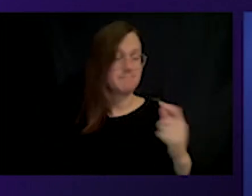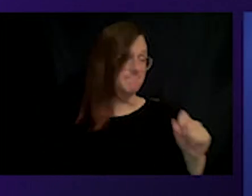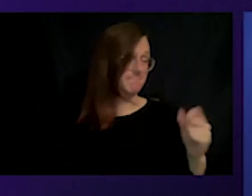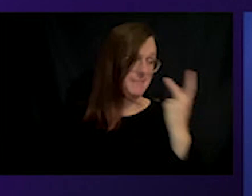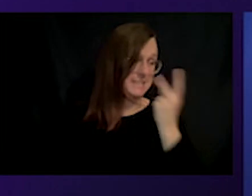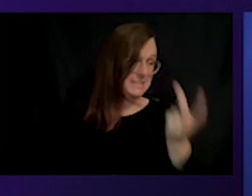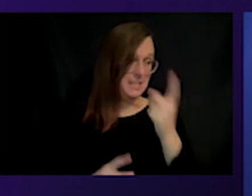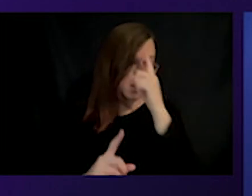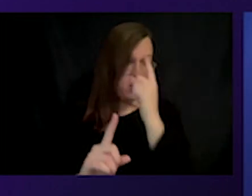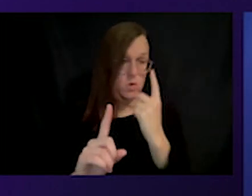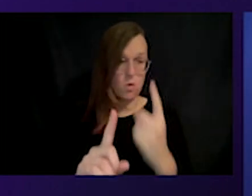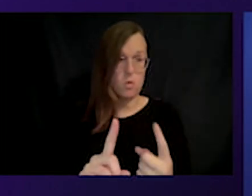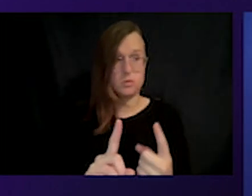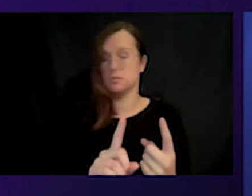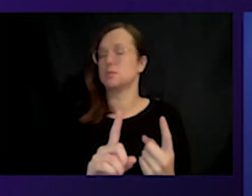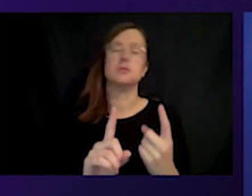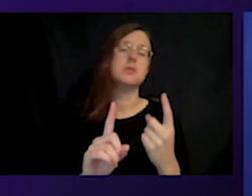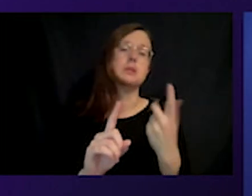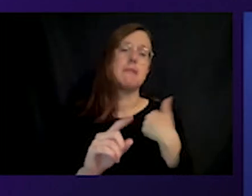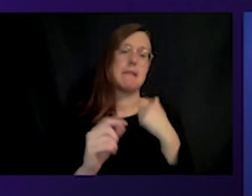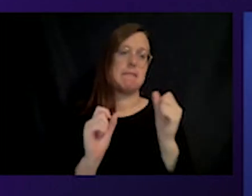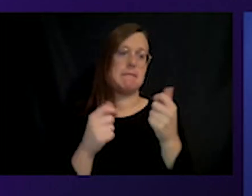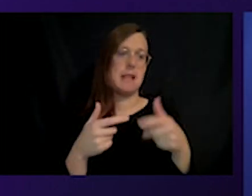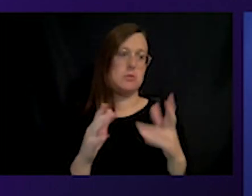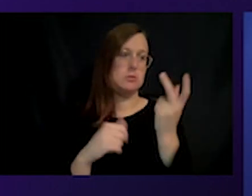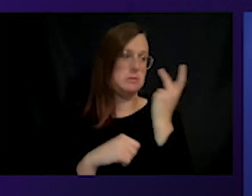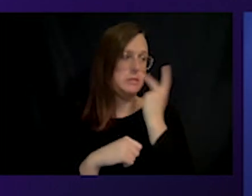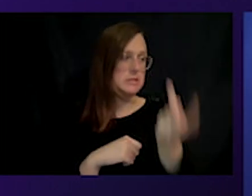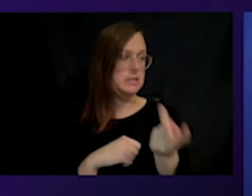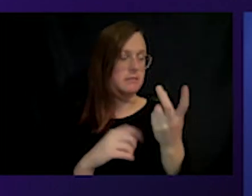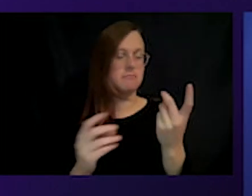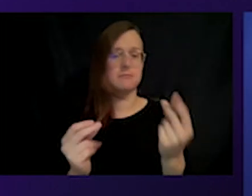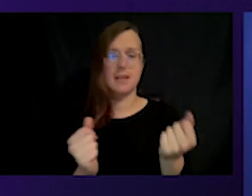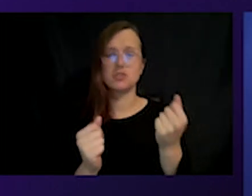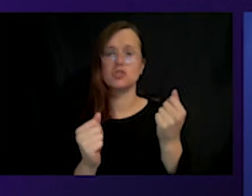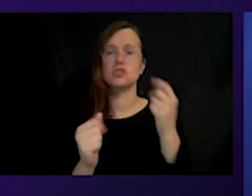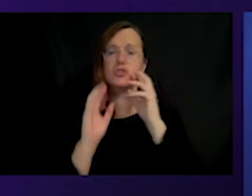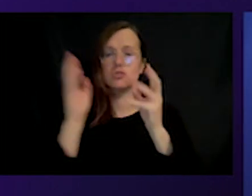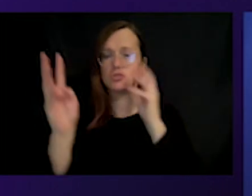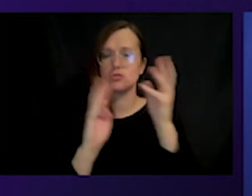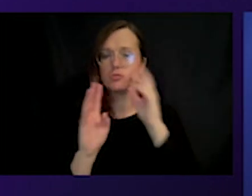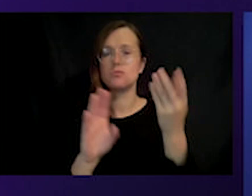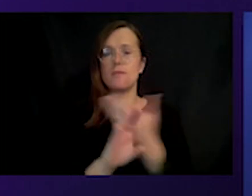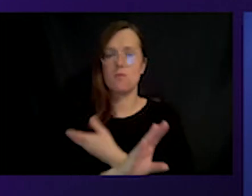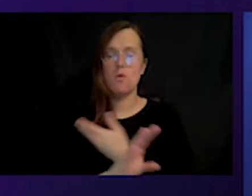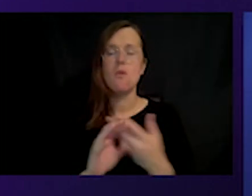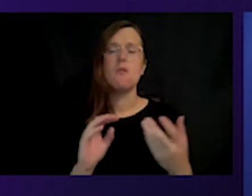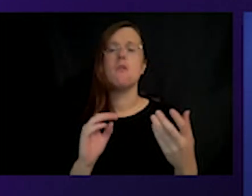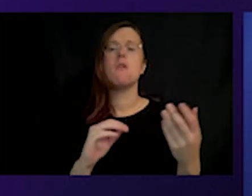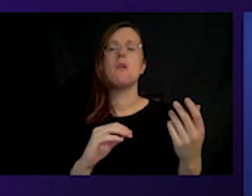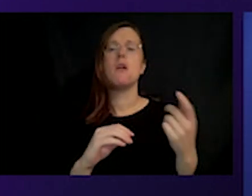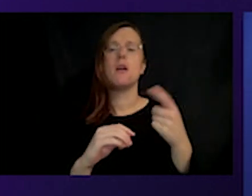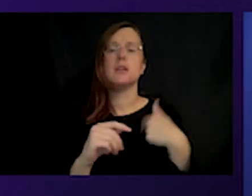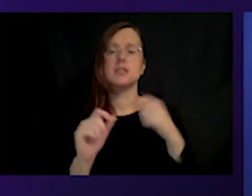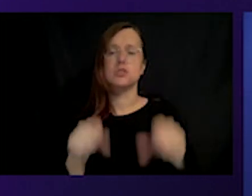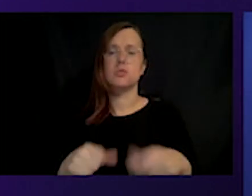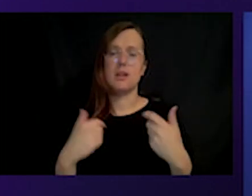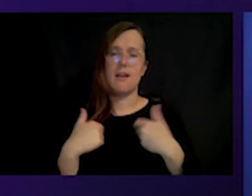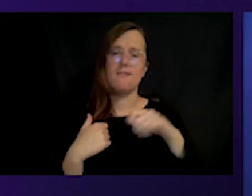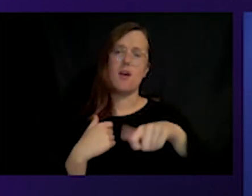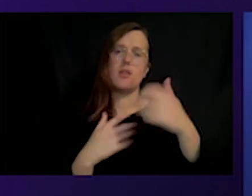resource saving. This also allows you to innovate faster than before, because you can exploit more design choices than before. Yeah.